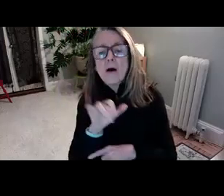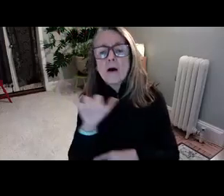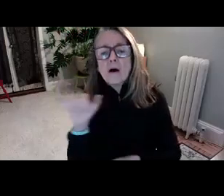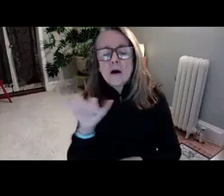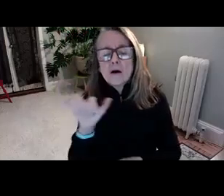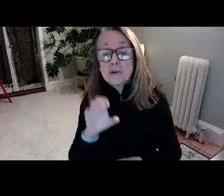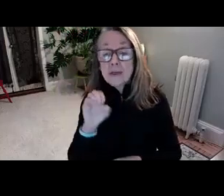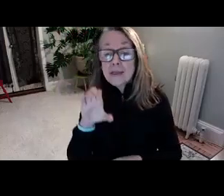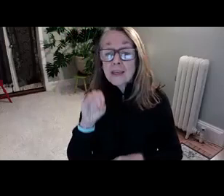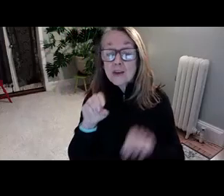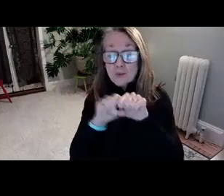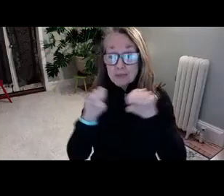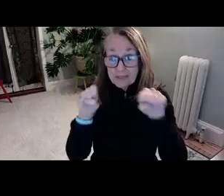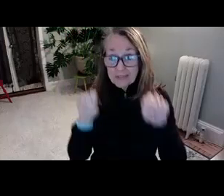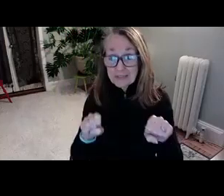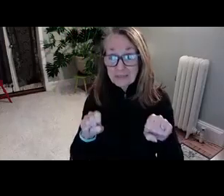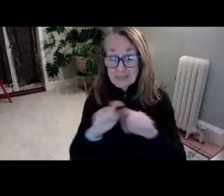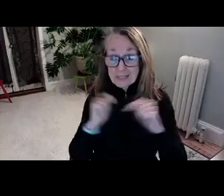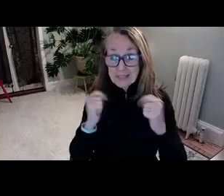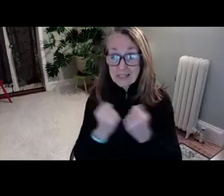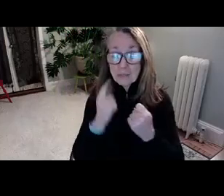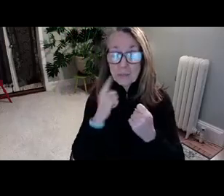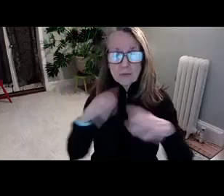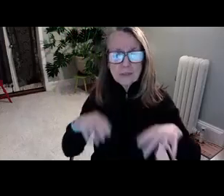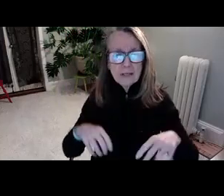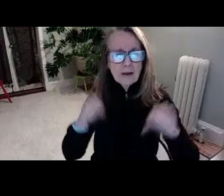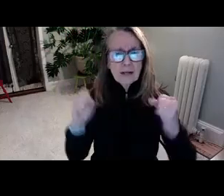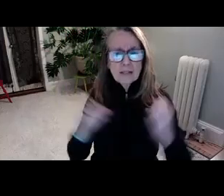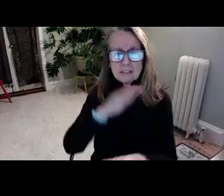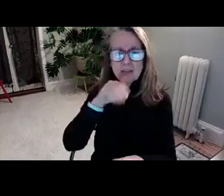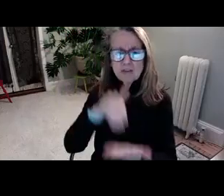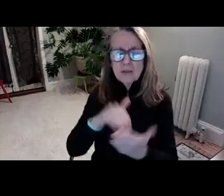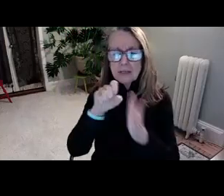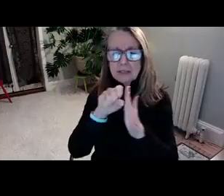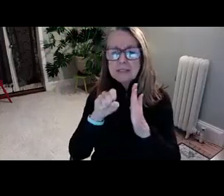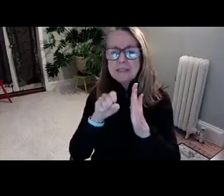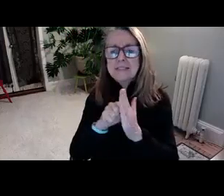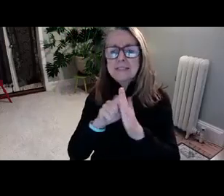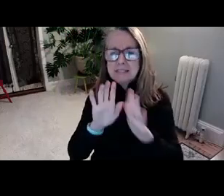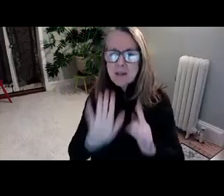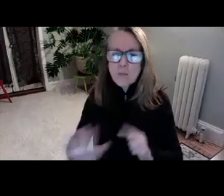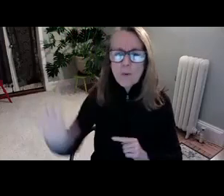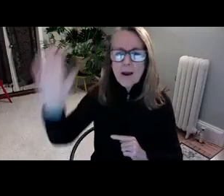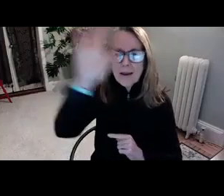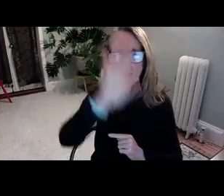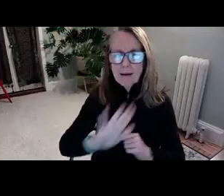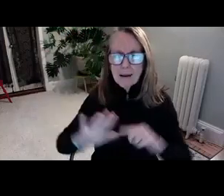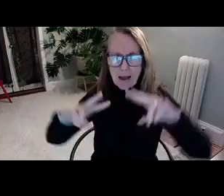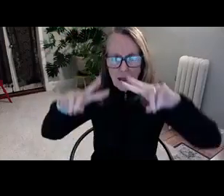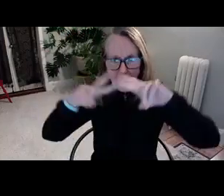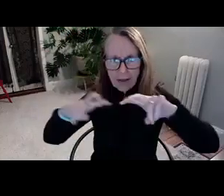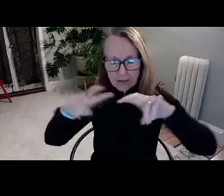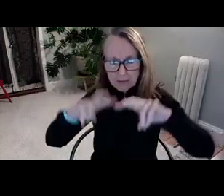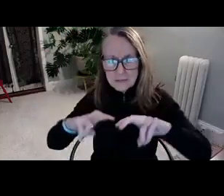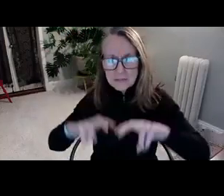team ourselves will take on these centralized statewide analyses. So in the past, we've looked at